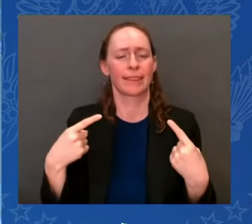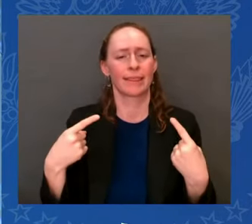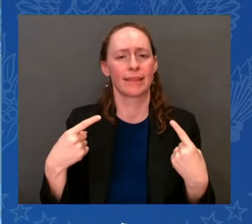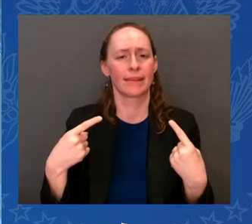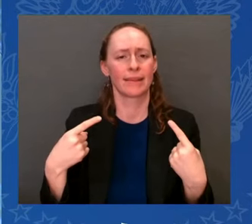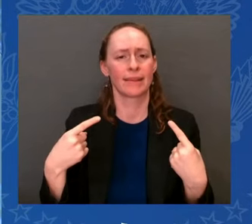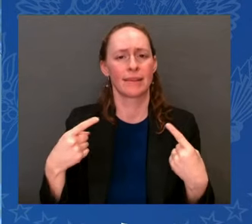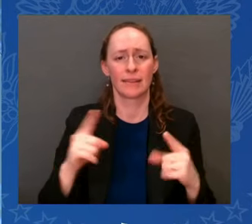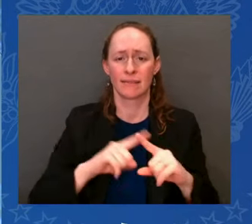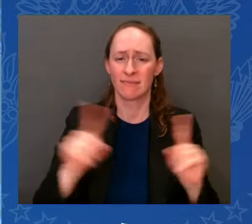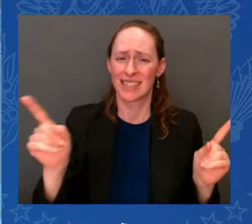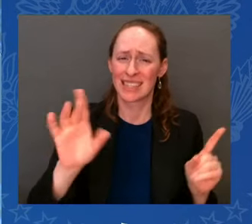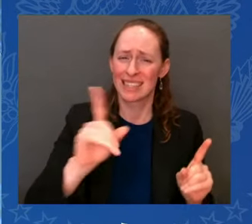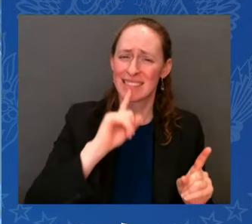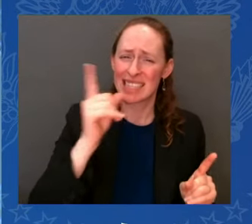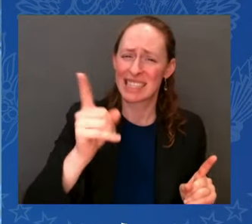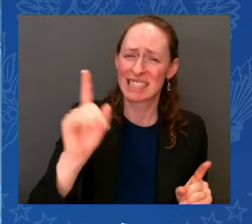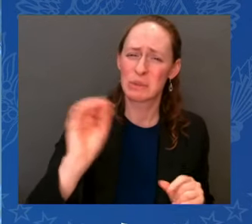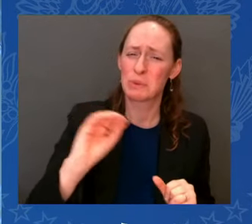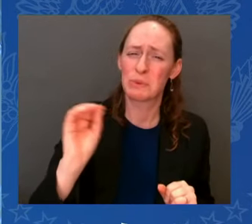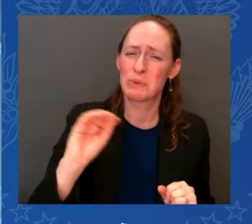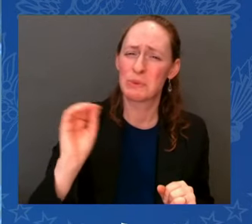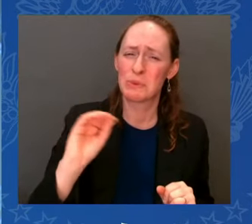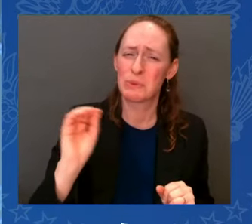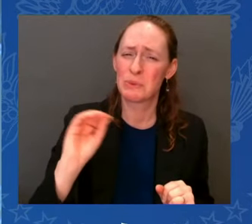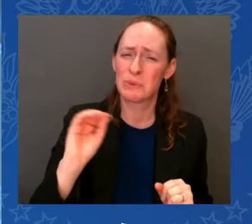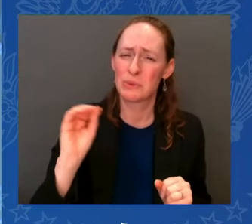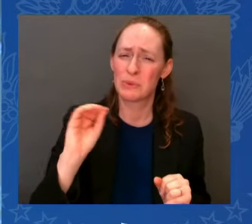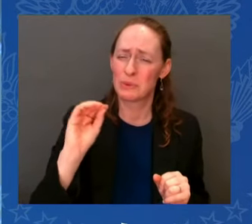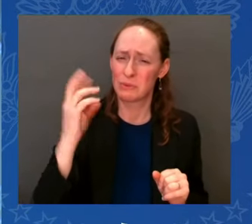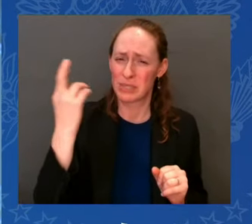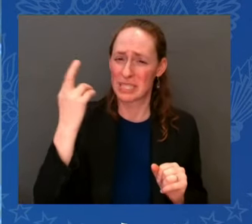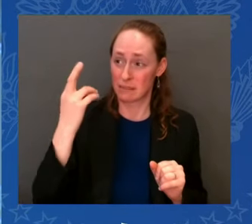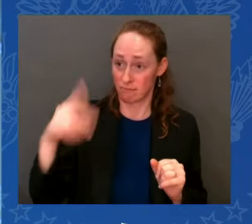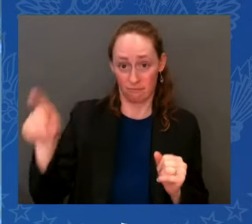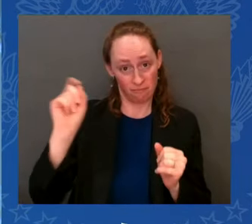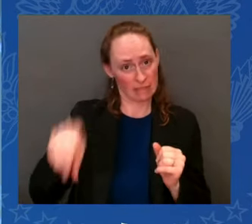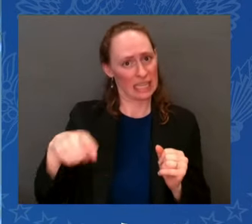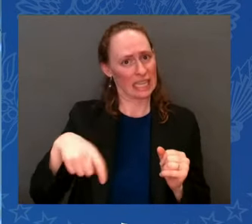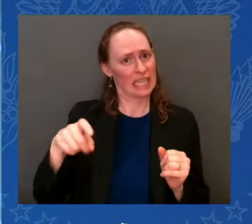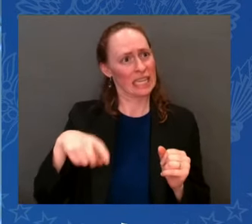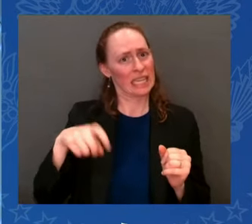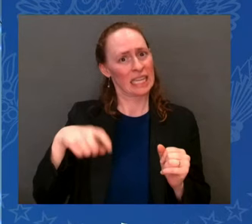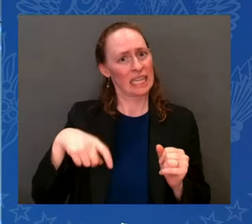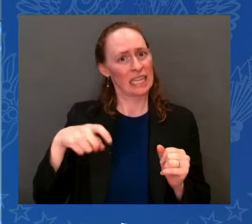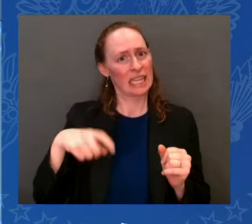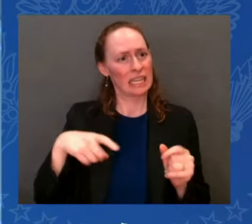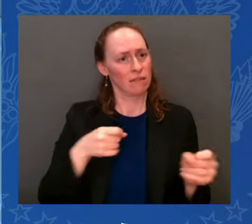and magazines that hold 50, 70 bullets.